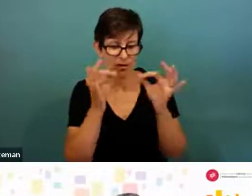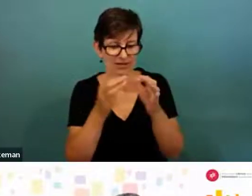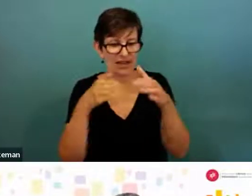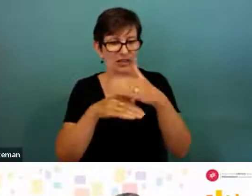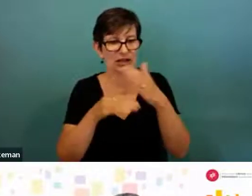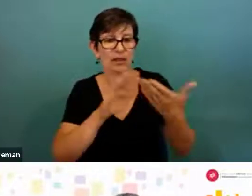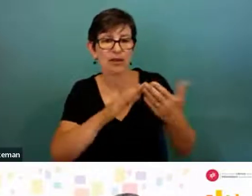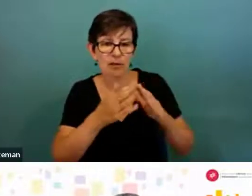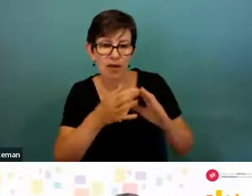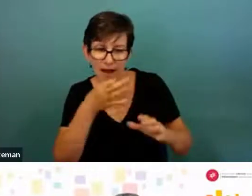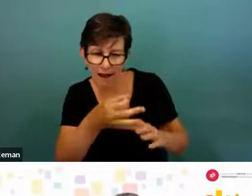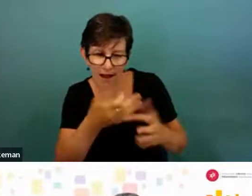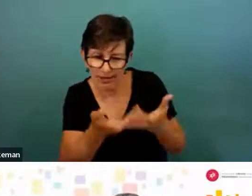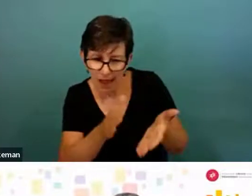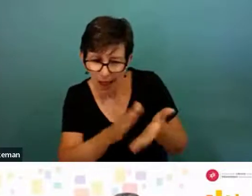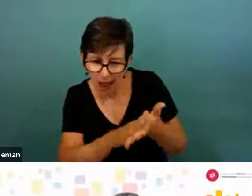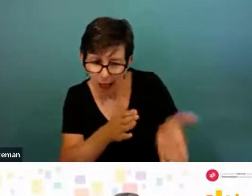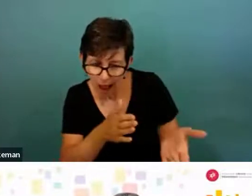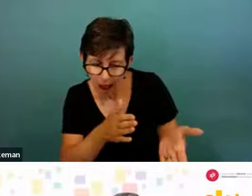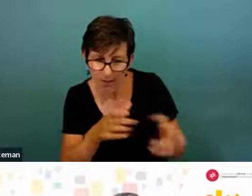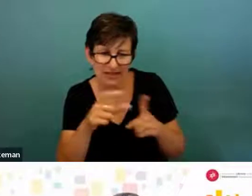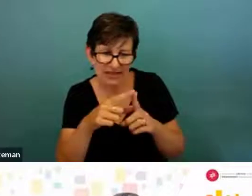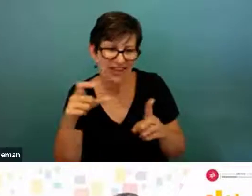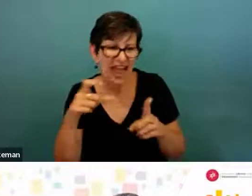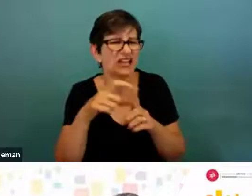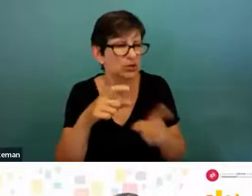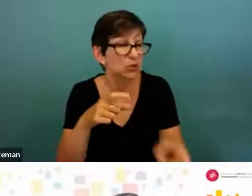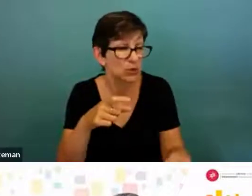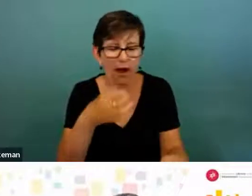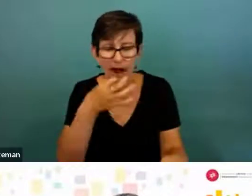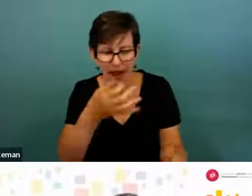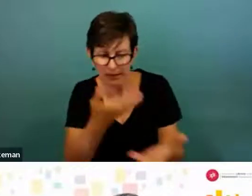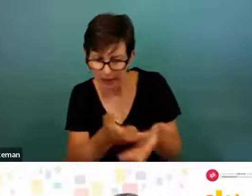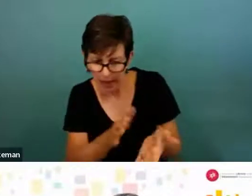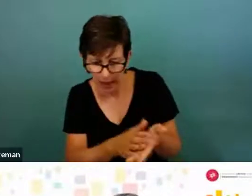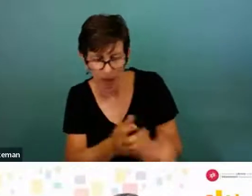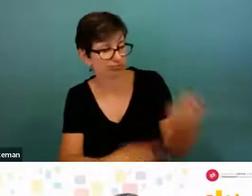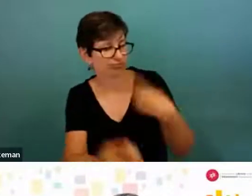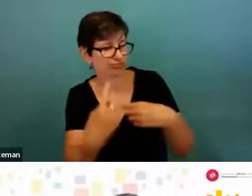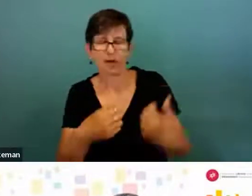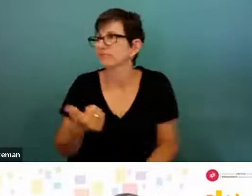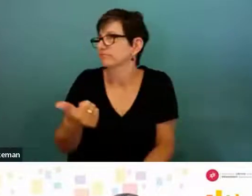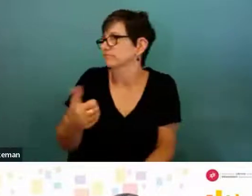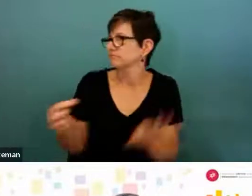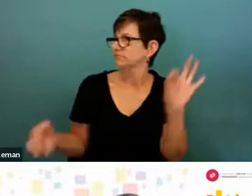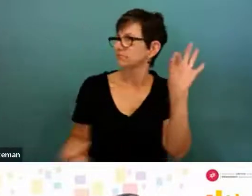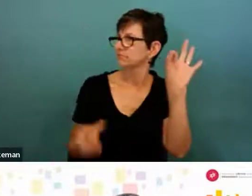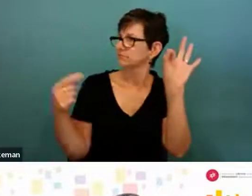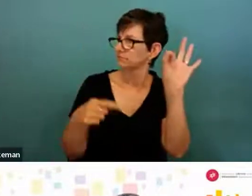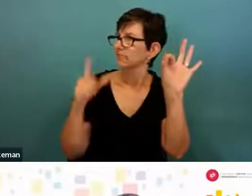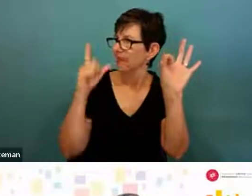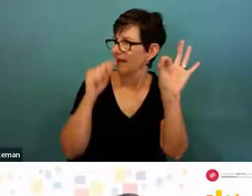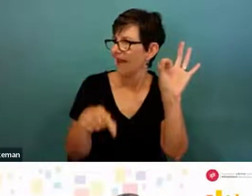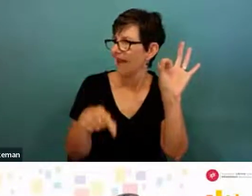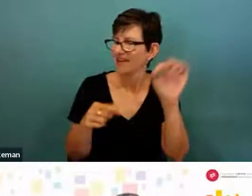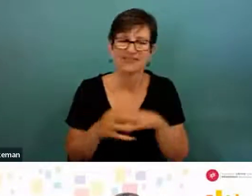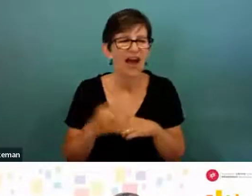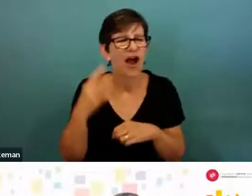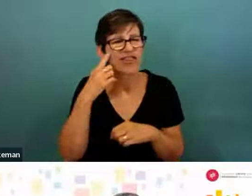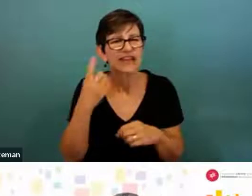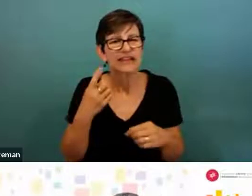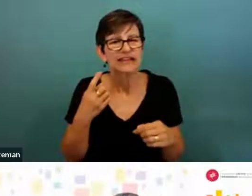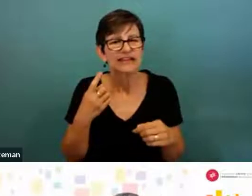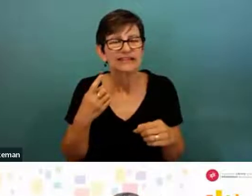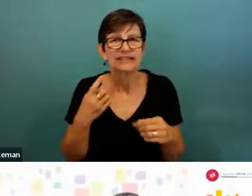how we actually deliver that, there wasn't any questions at all. And I think it's a flexible and it's